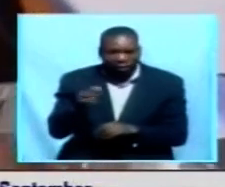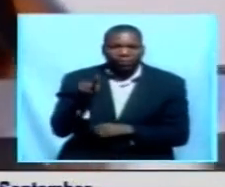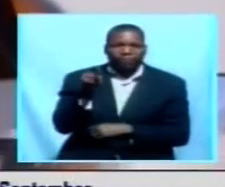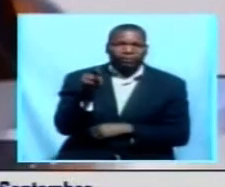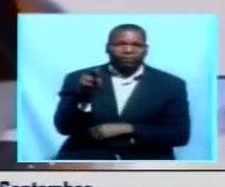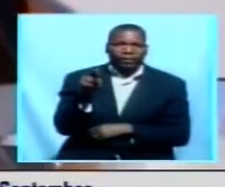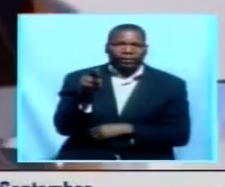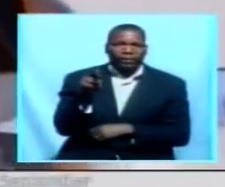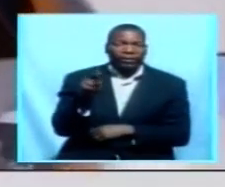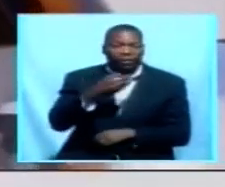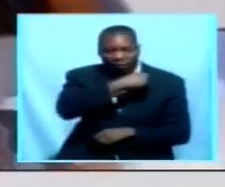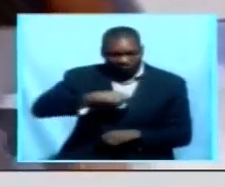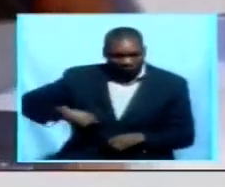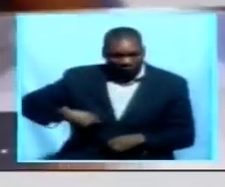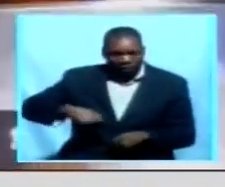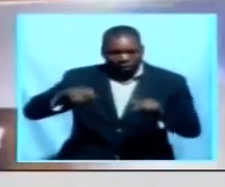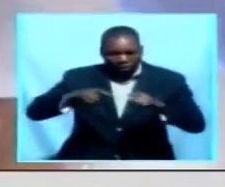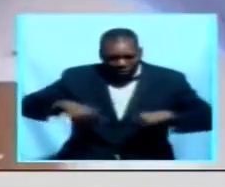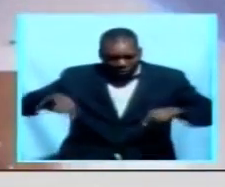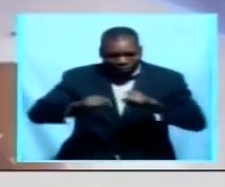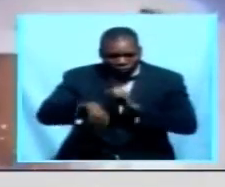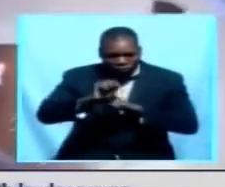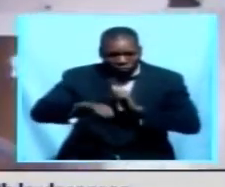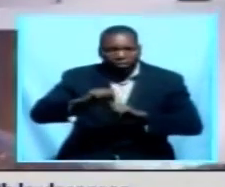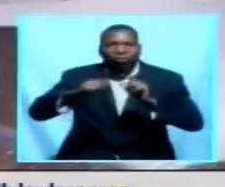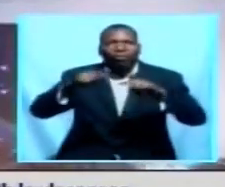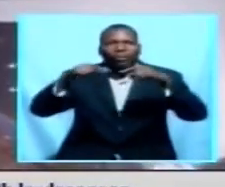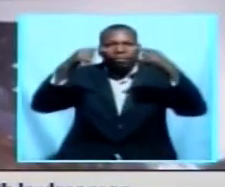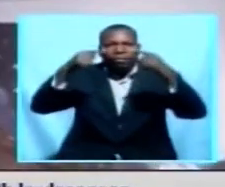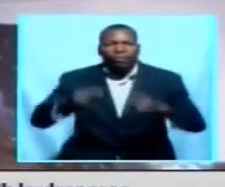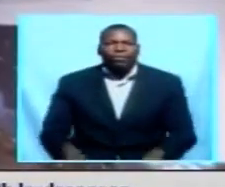is dedicated to promoting local football.